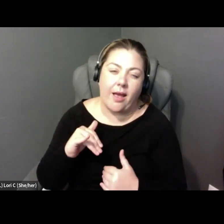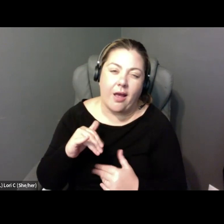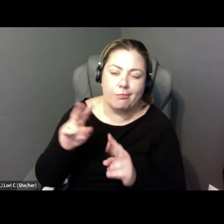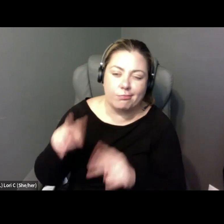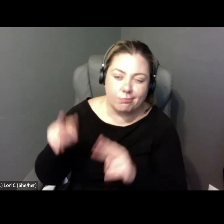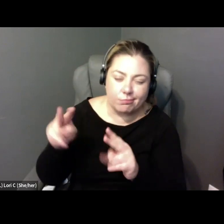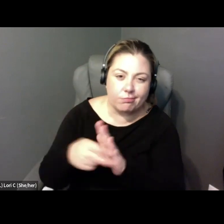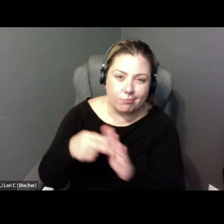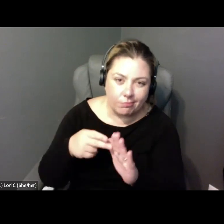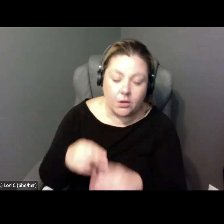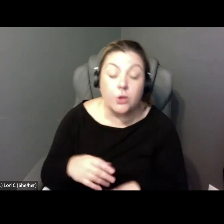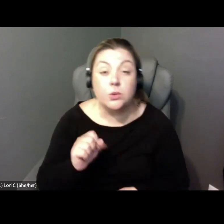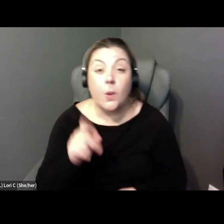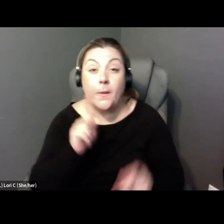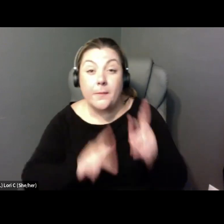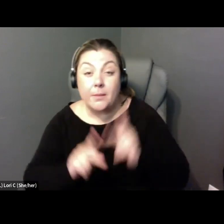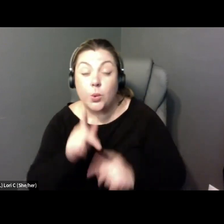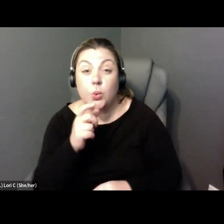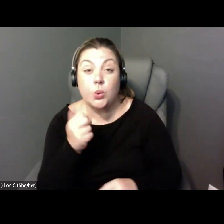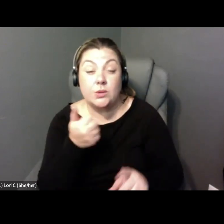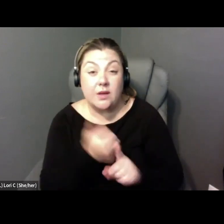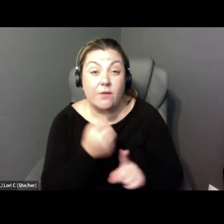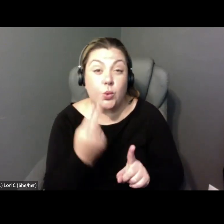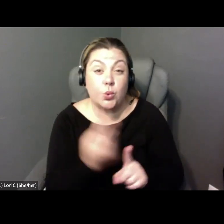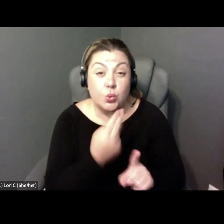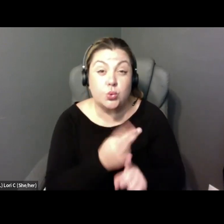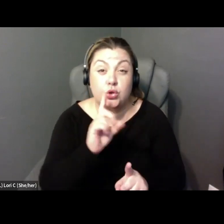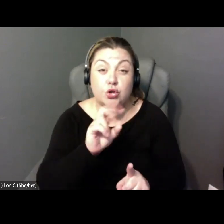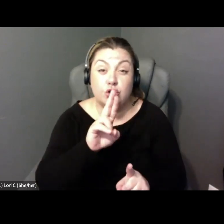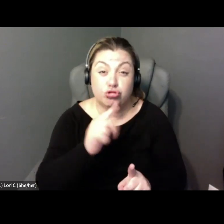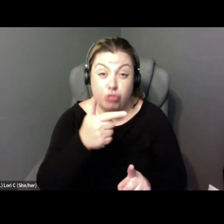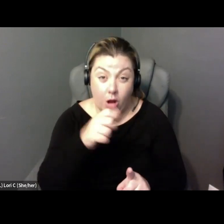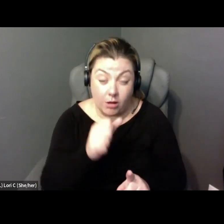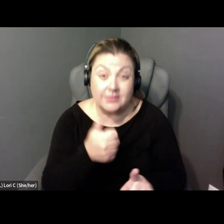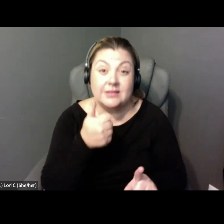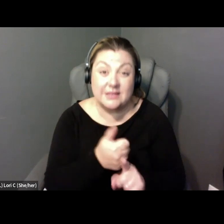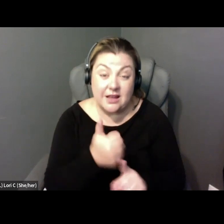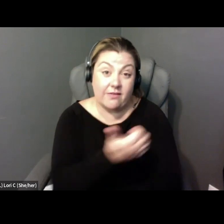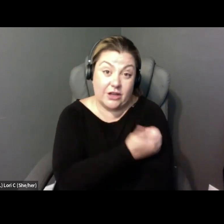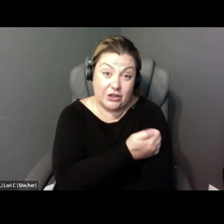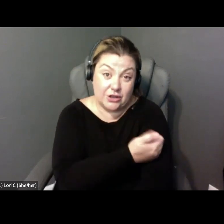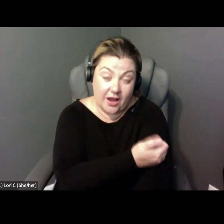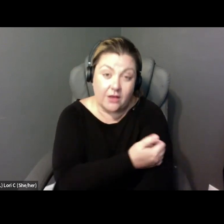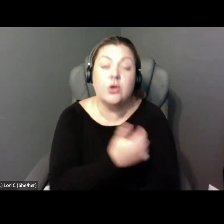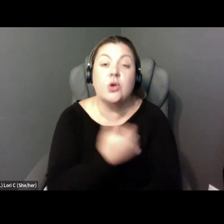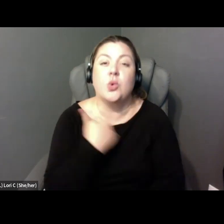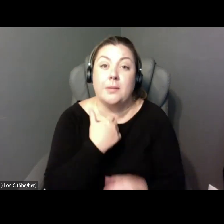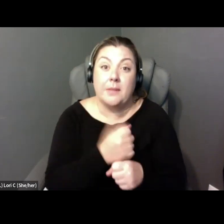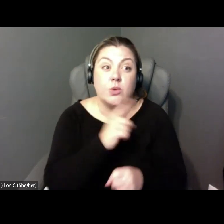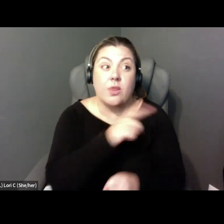injection drug users, whether they were involved in the creation of the tool, I'm not 100% sure, but I can follow up